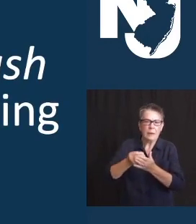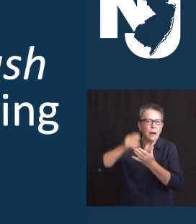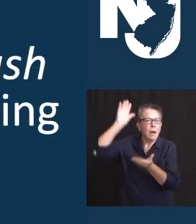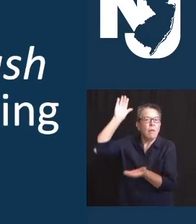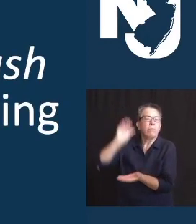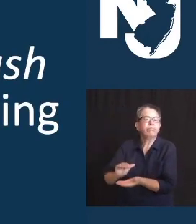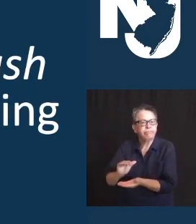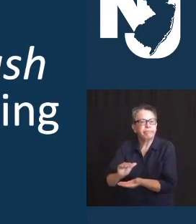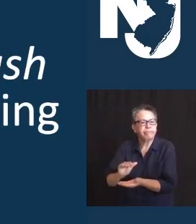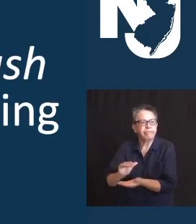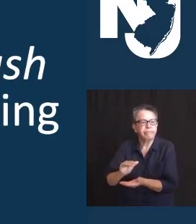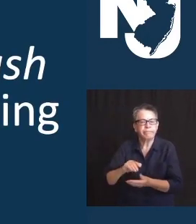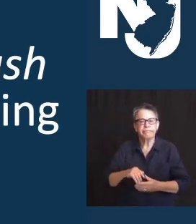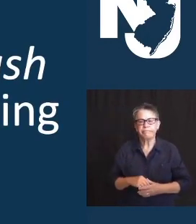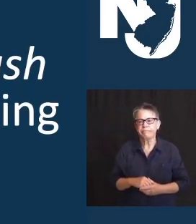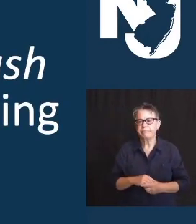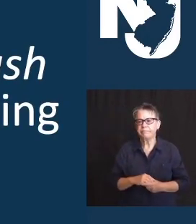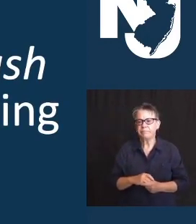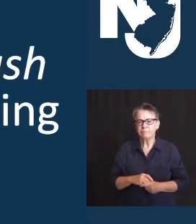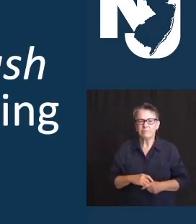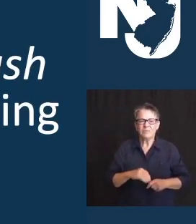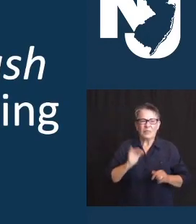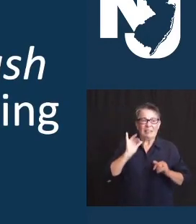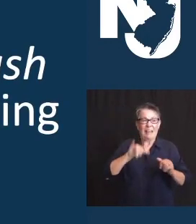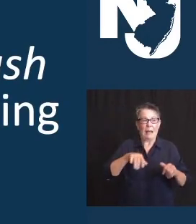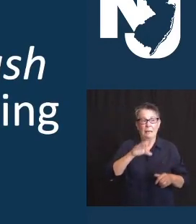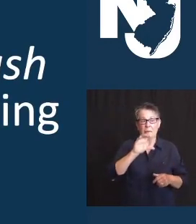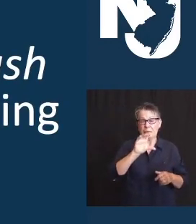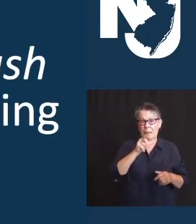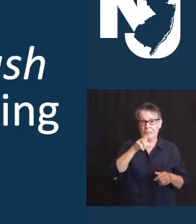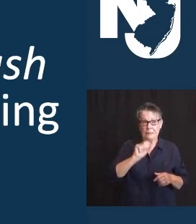can find one near you, by the way, going to